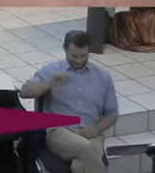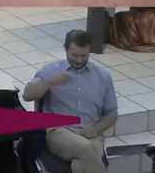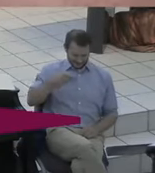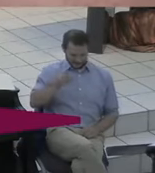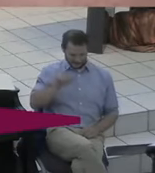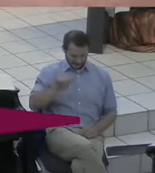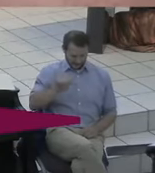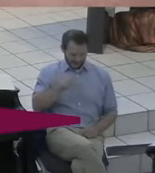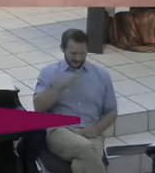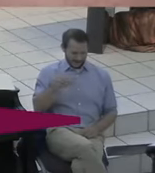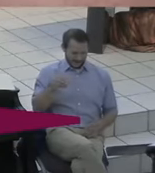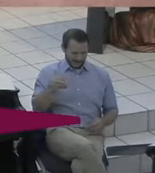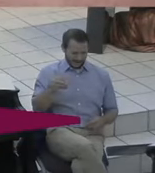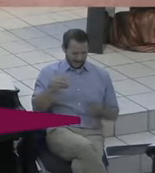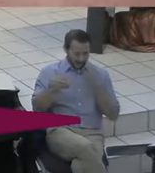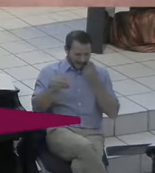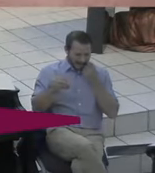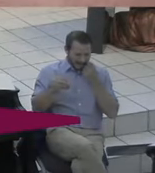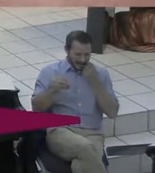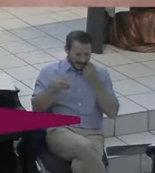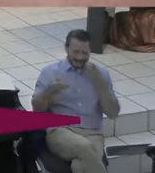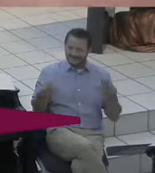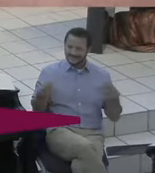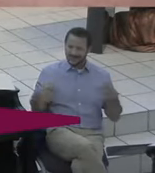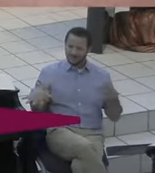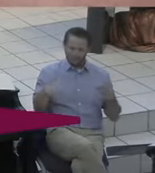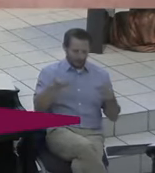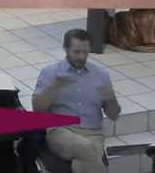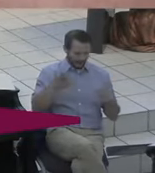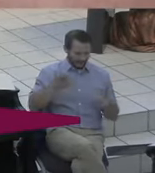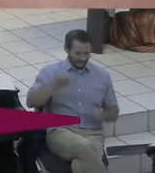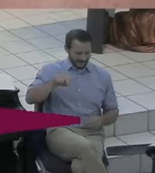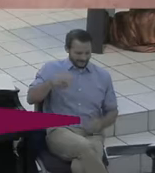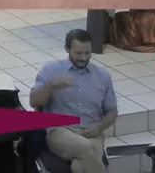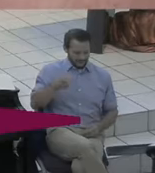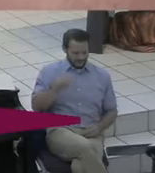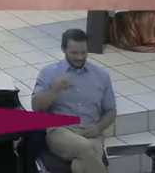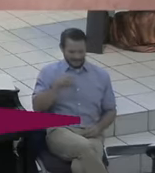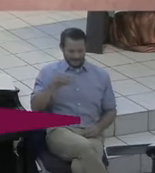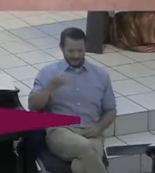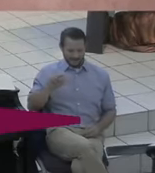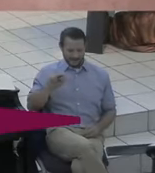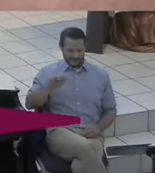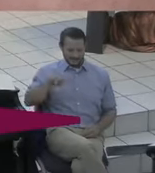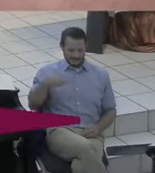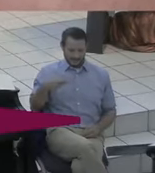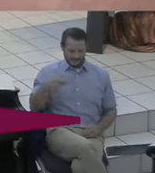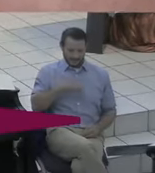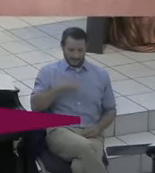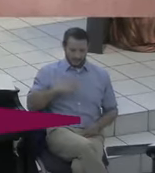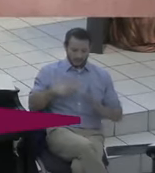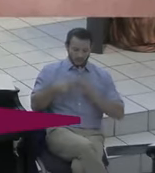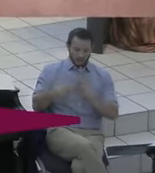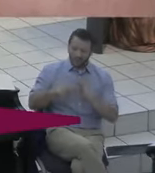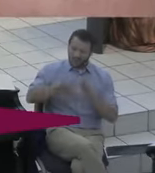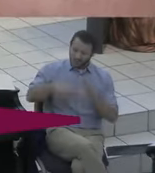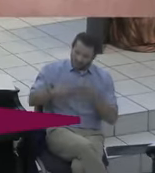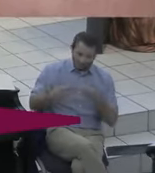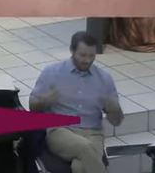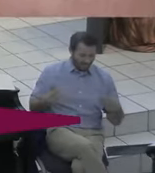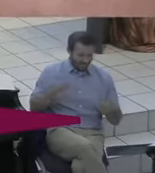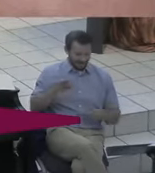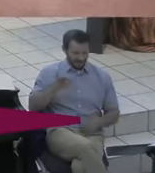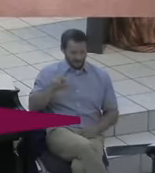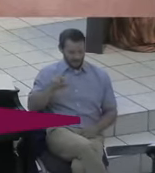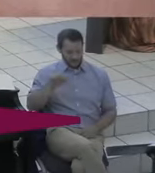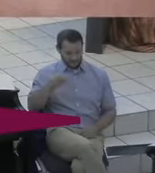territory of Ephraim and Manasseh. The Lord showed him the whole land of Judah, all the